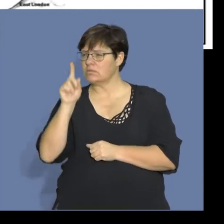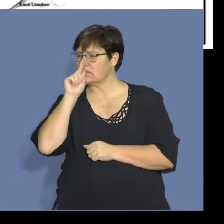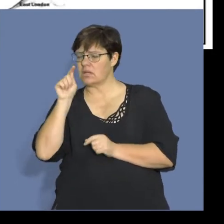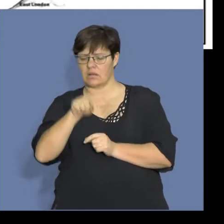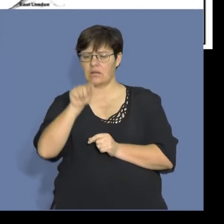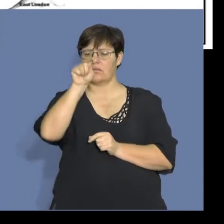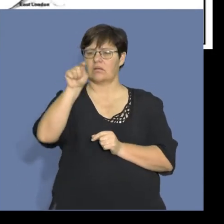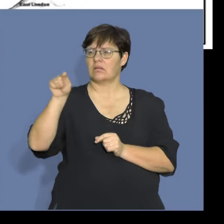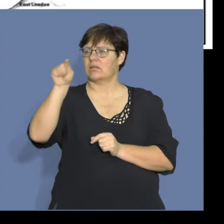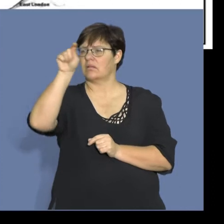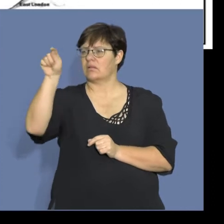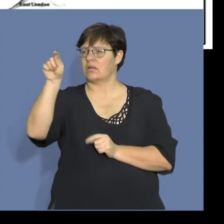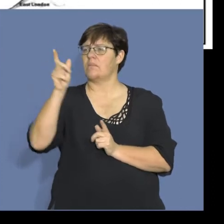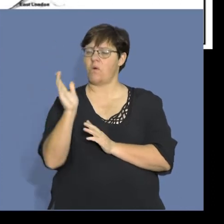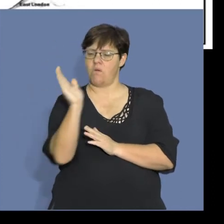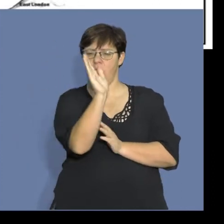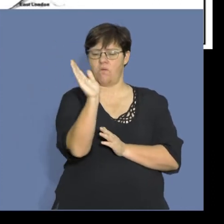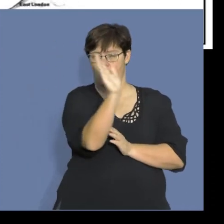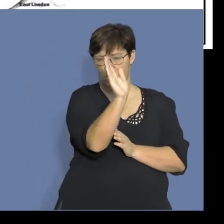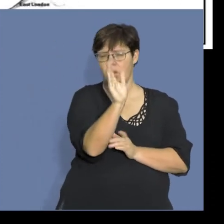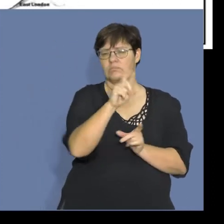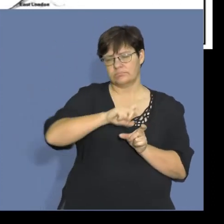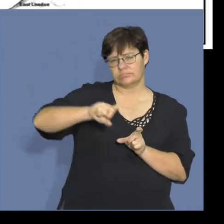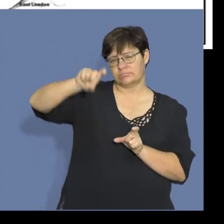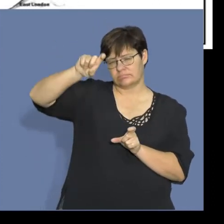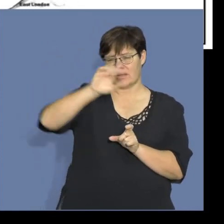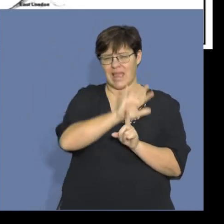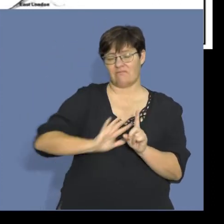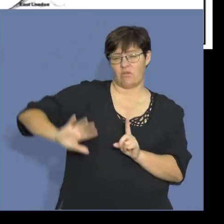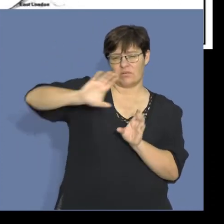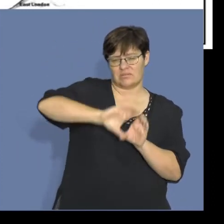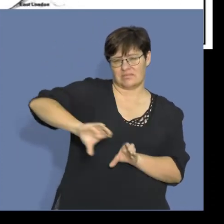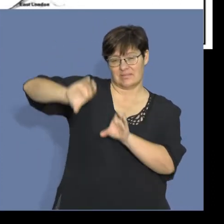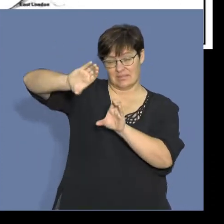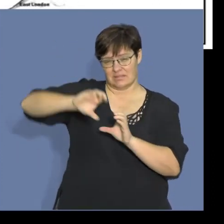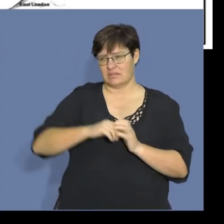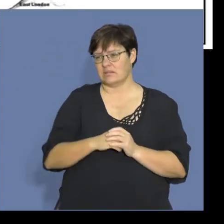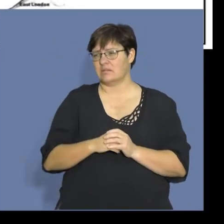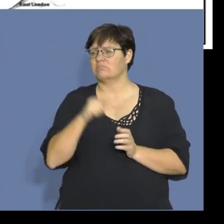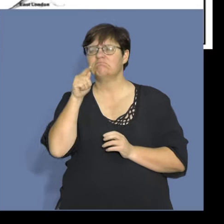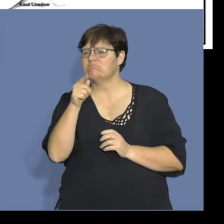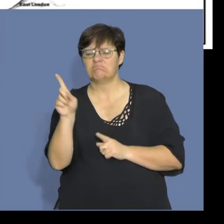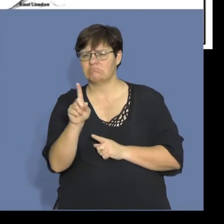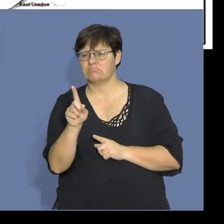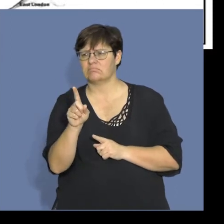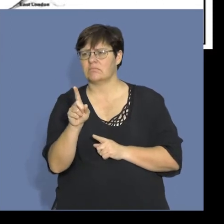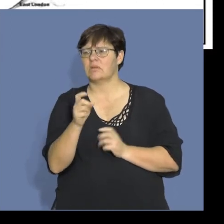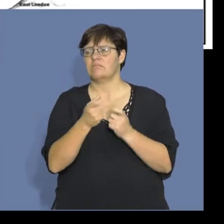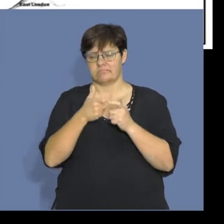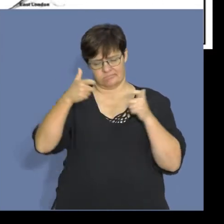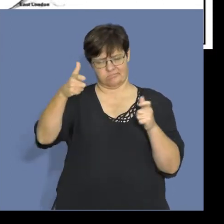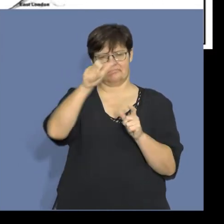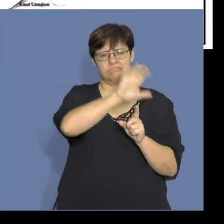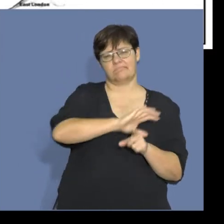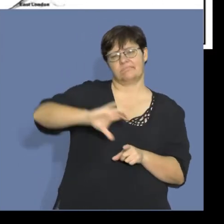it, it's probably situated, if you look at it, a larger part of the environment, and that's essentially making up a